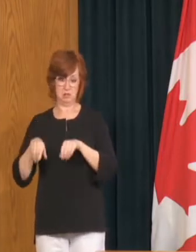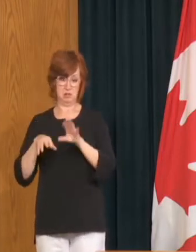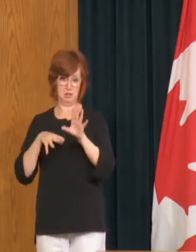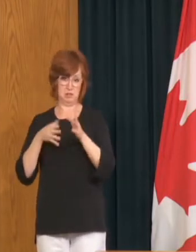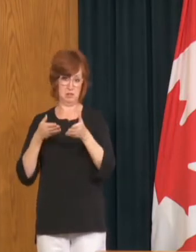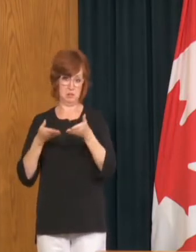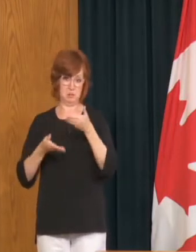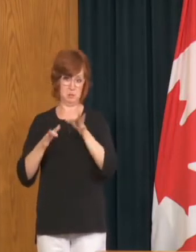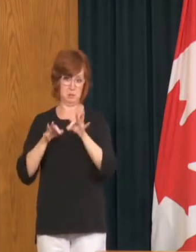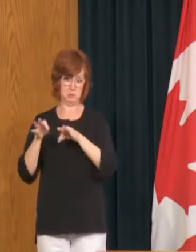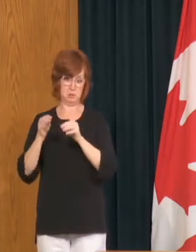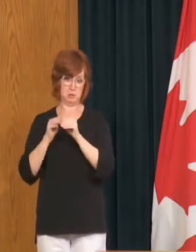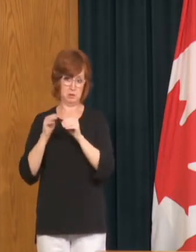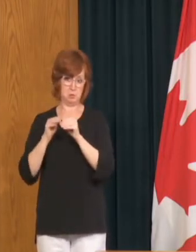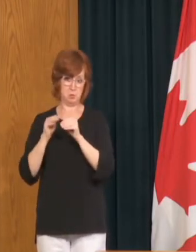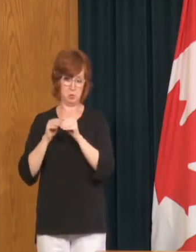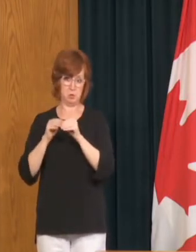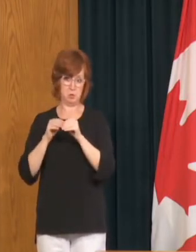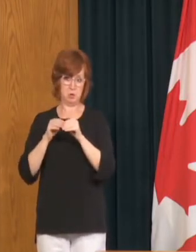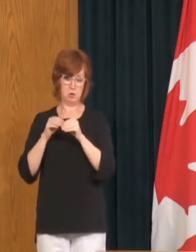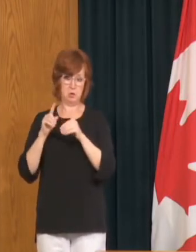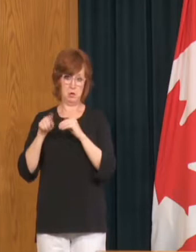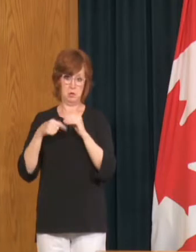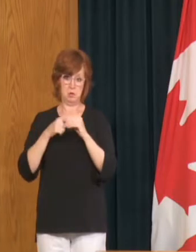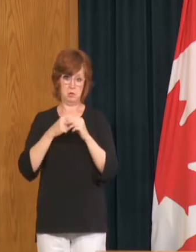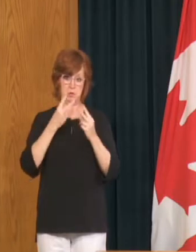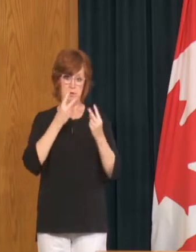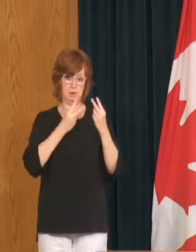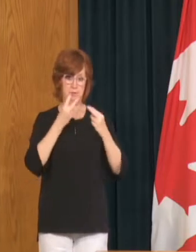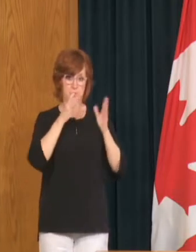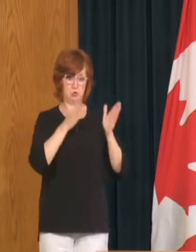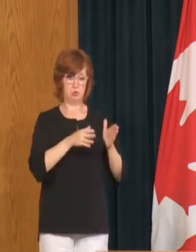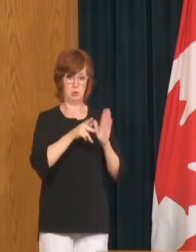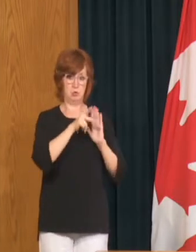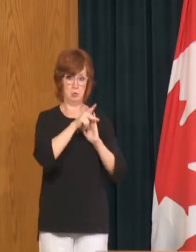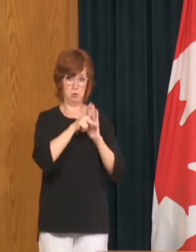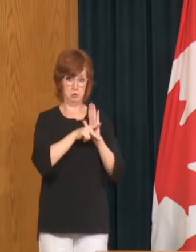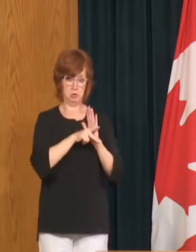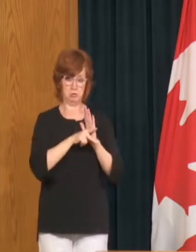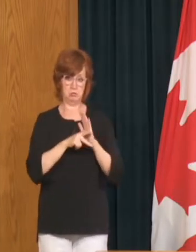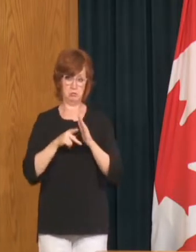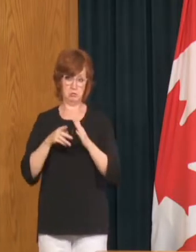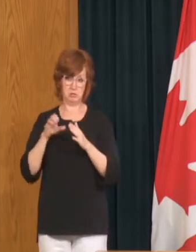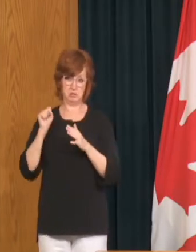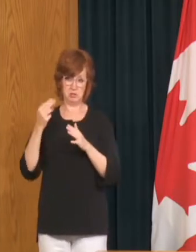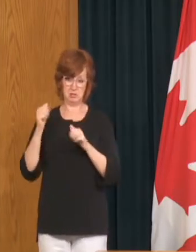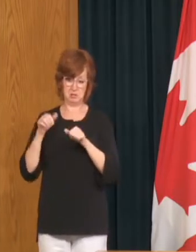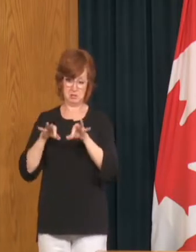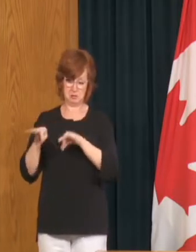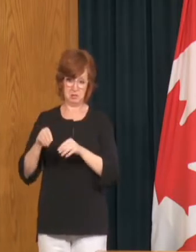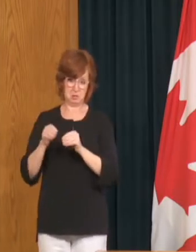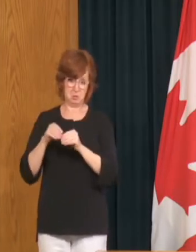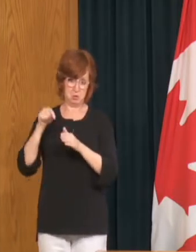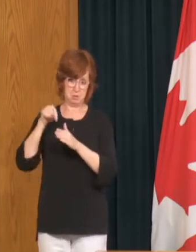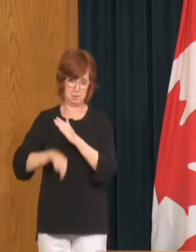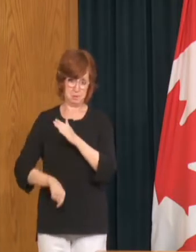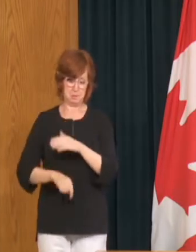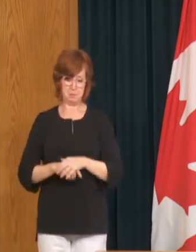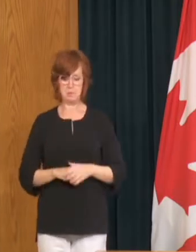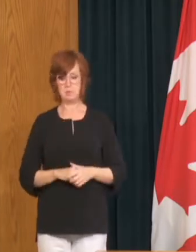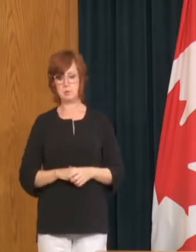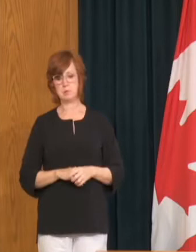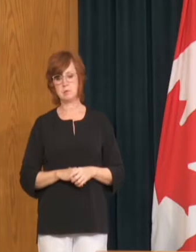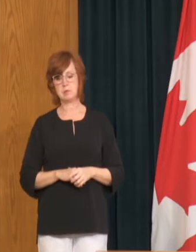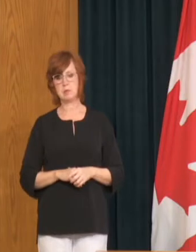that impacts the enhanced visiting policy. But certainly there is that extra